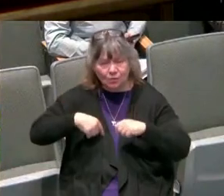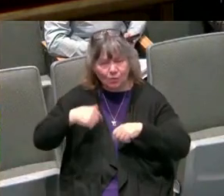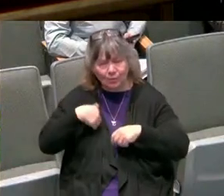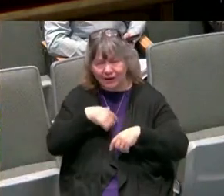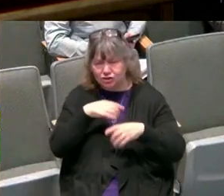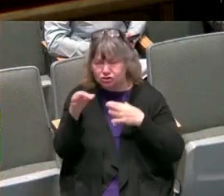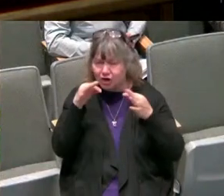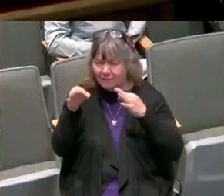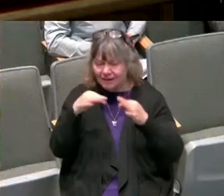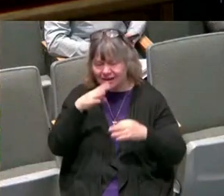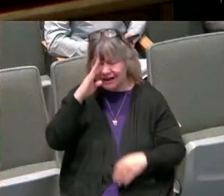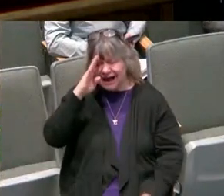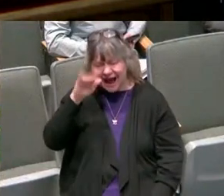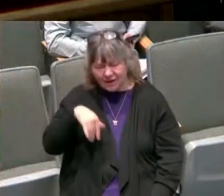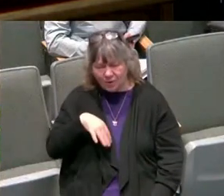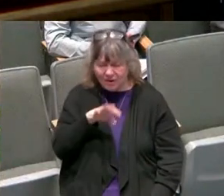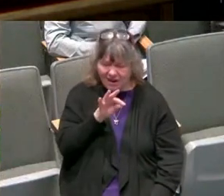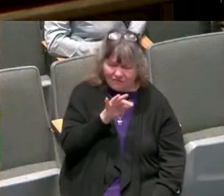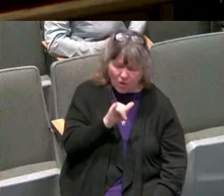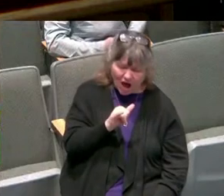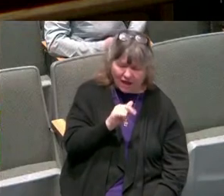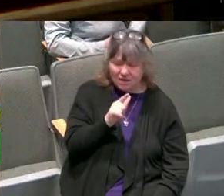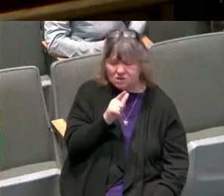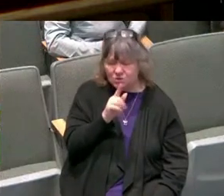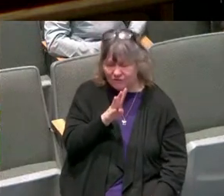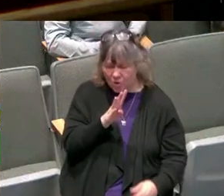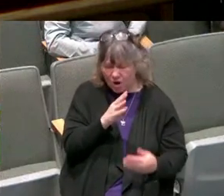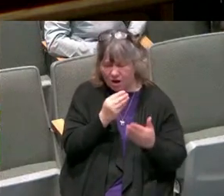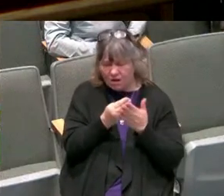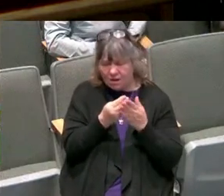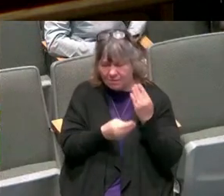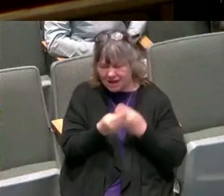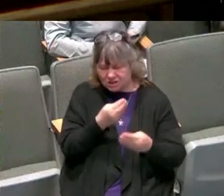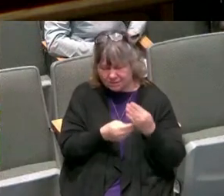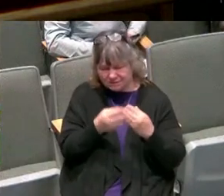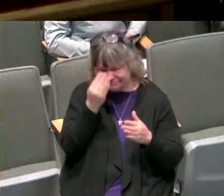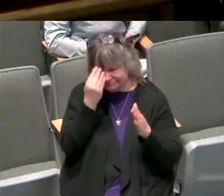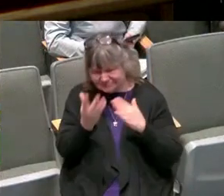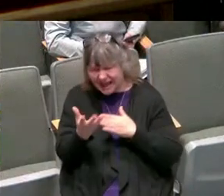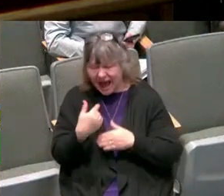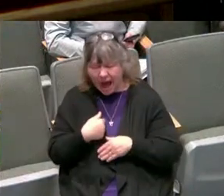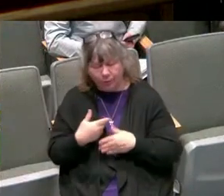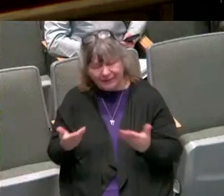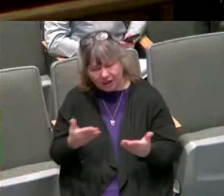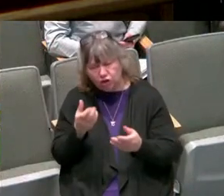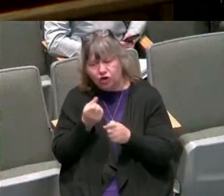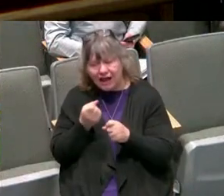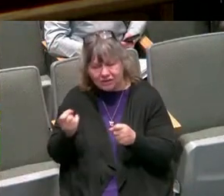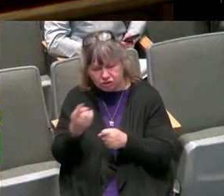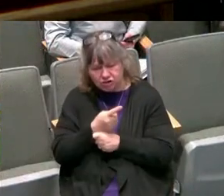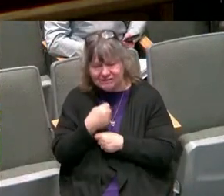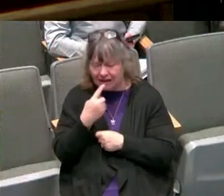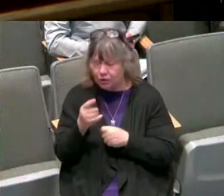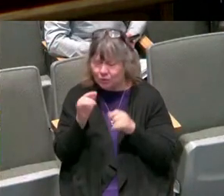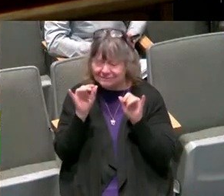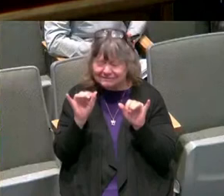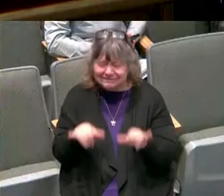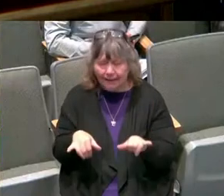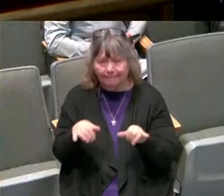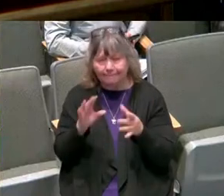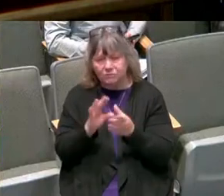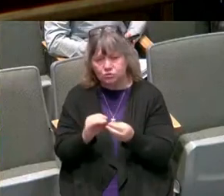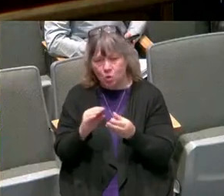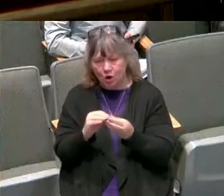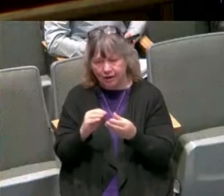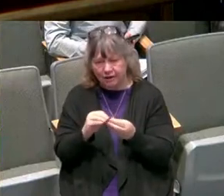I know this is an fy24 budget presentation but I can tell you that I will probably be here before you next year telling you a very similar story